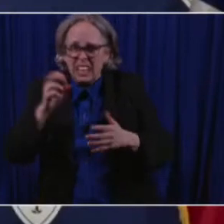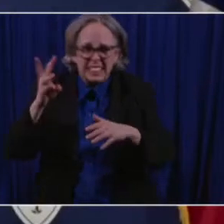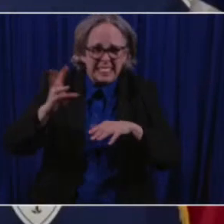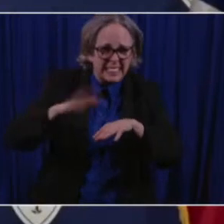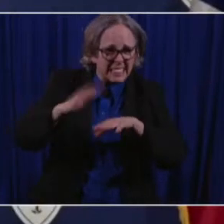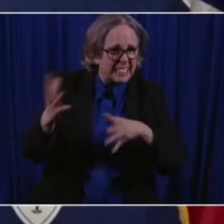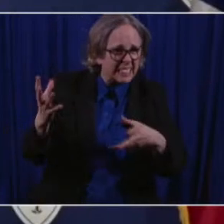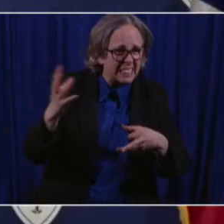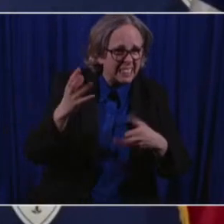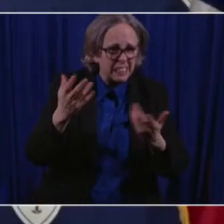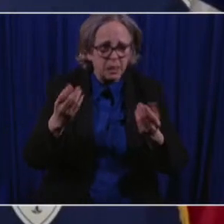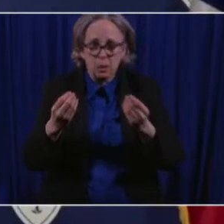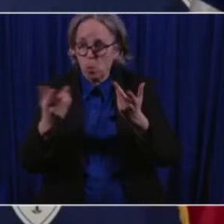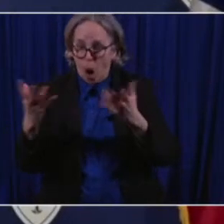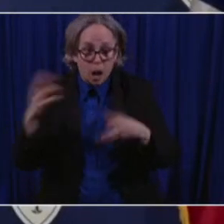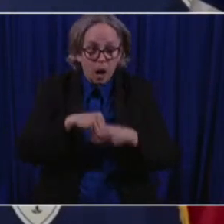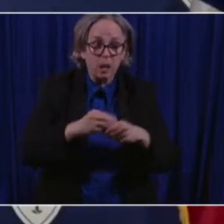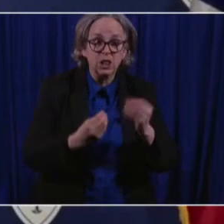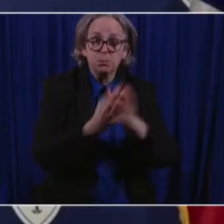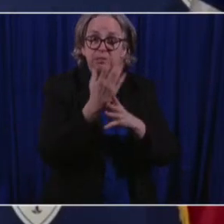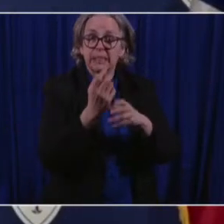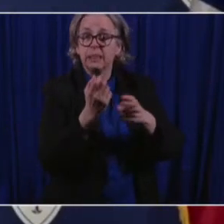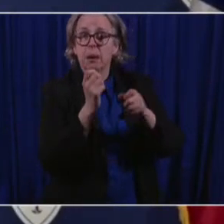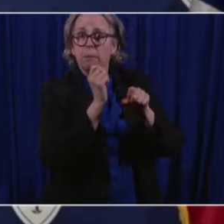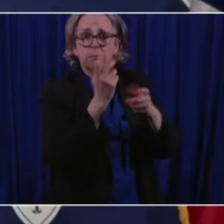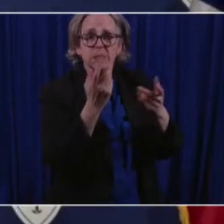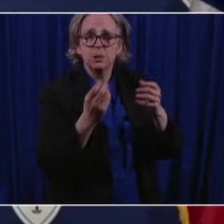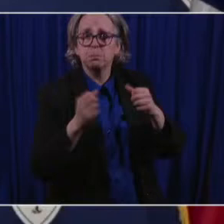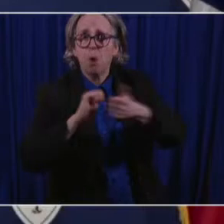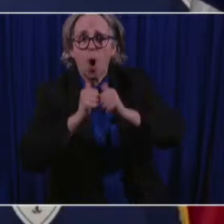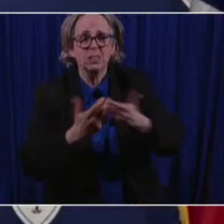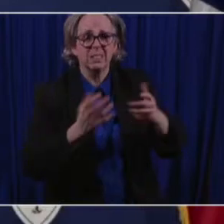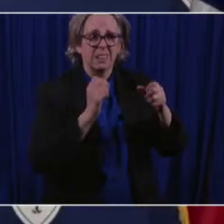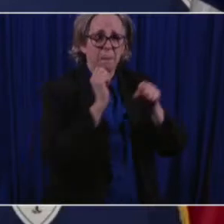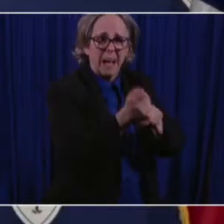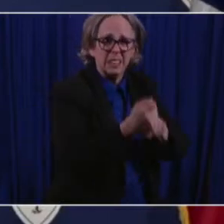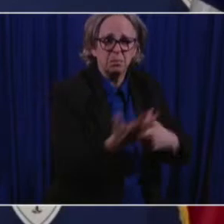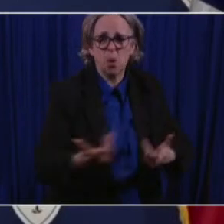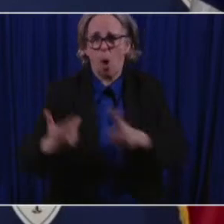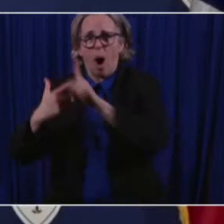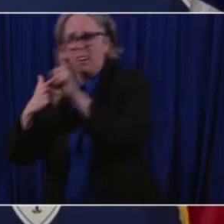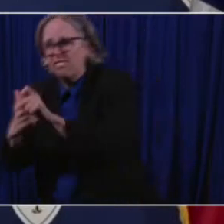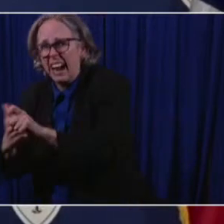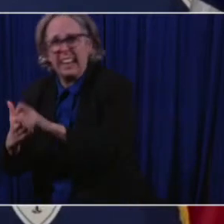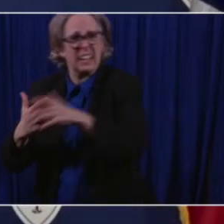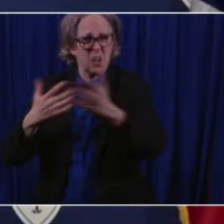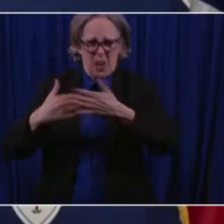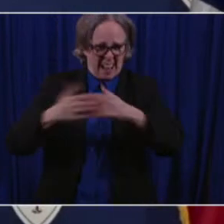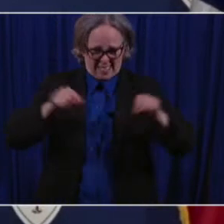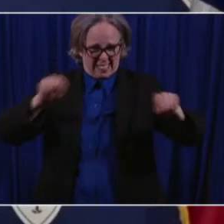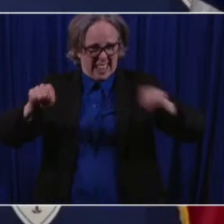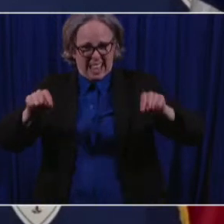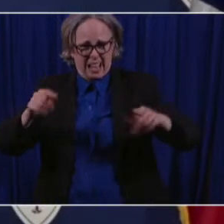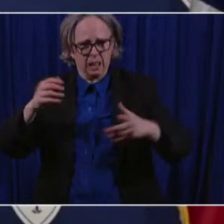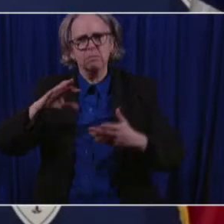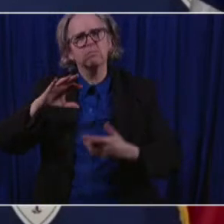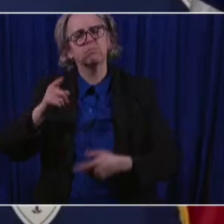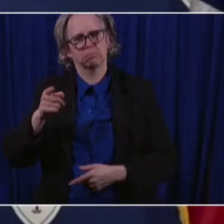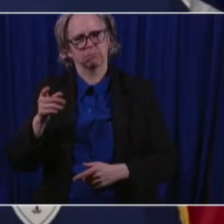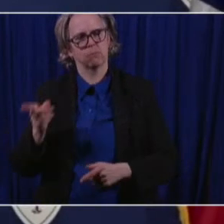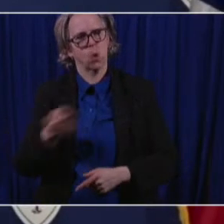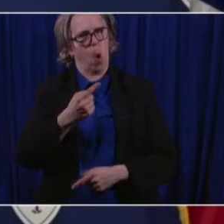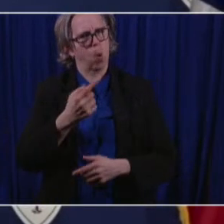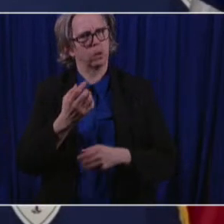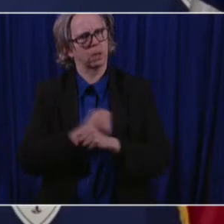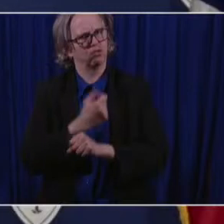and field, or it's baseball or whatever it is, or fall season, you know, this is the way to have that full